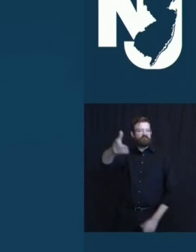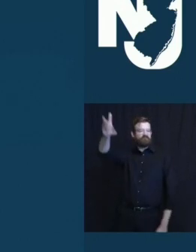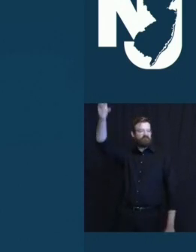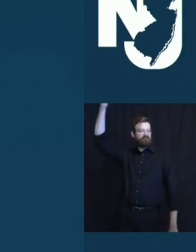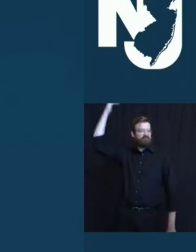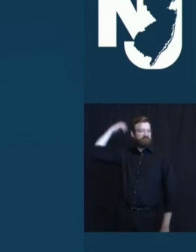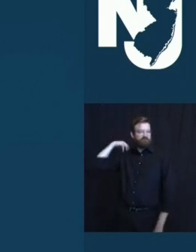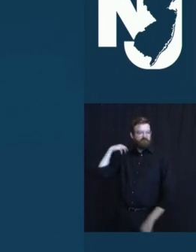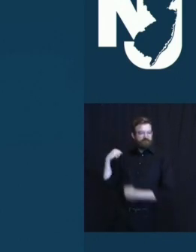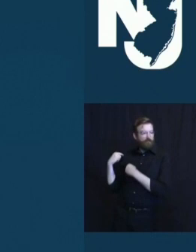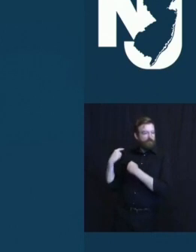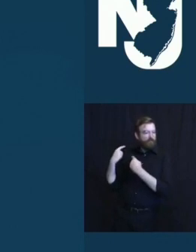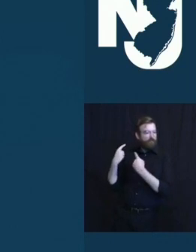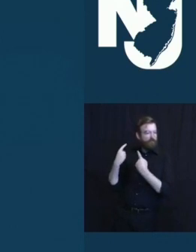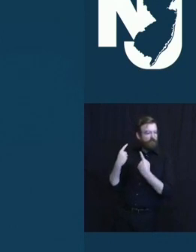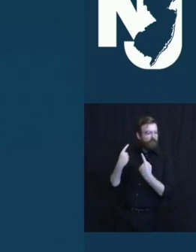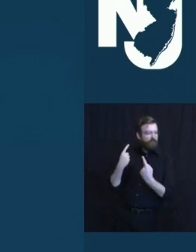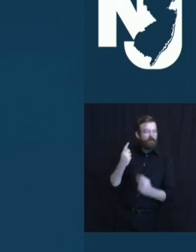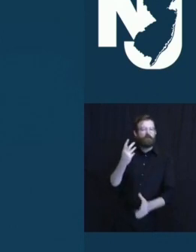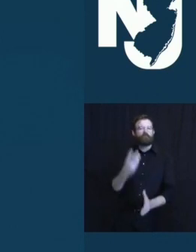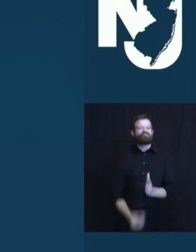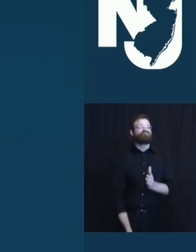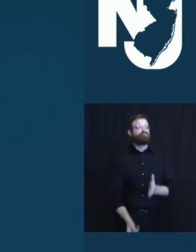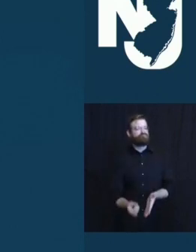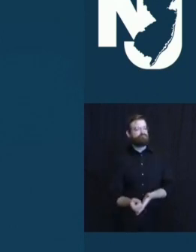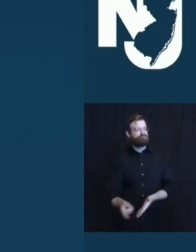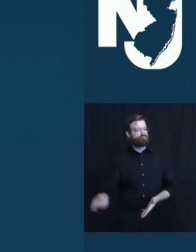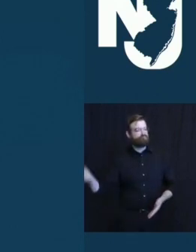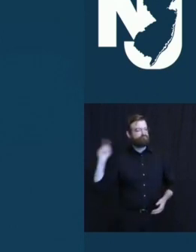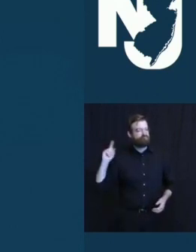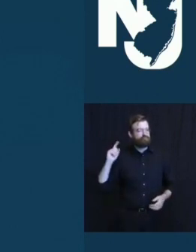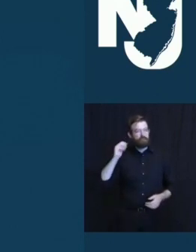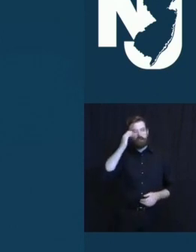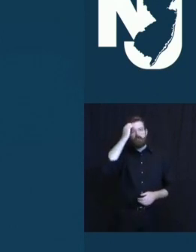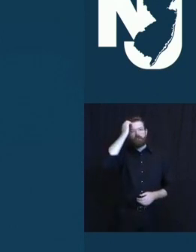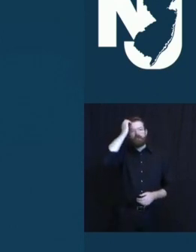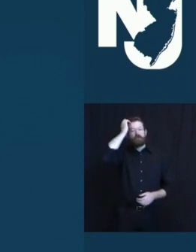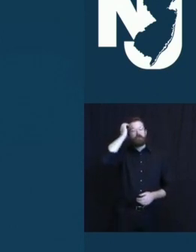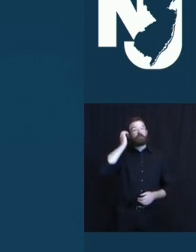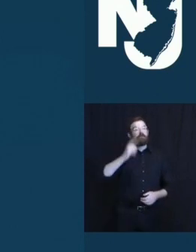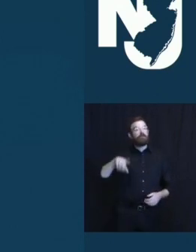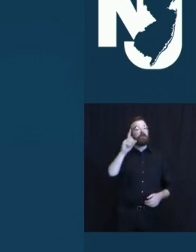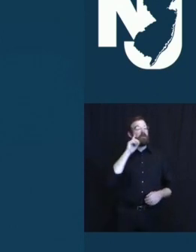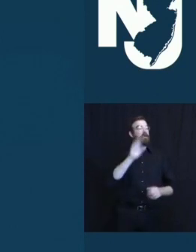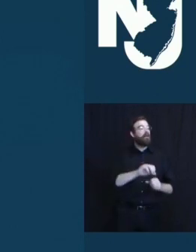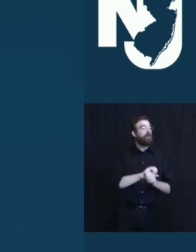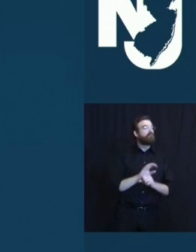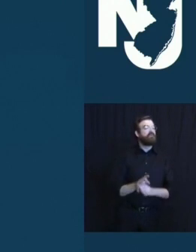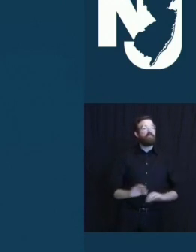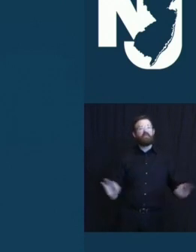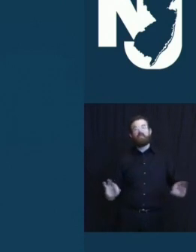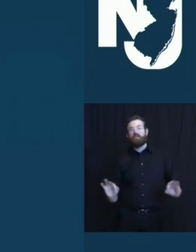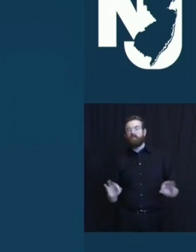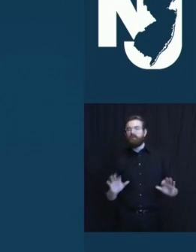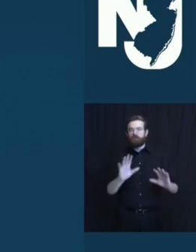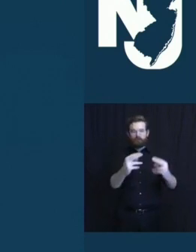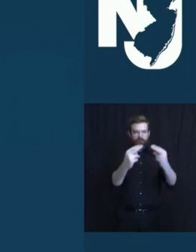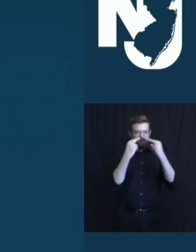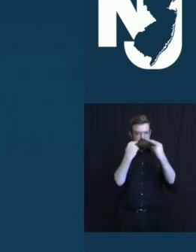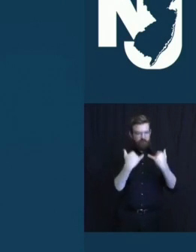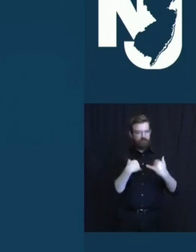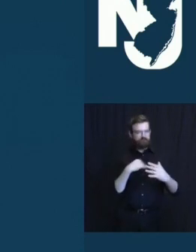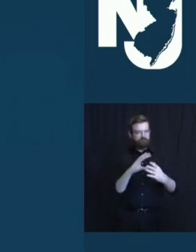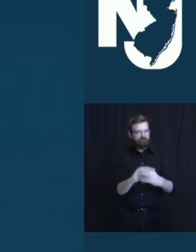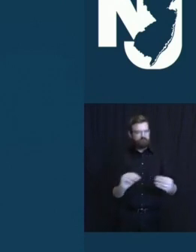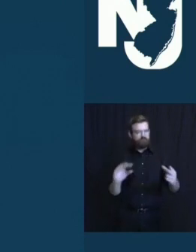these stories. Trust us, please, believe us. These are real people real lives lived and lost in communities